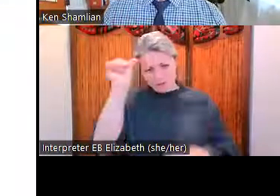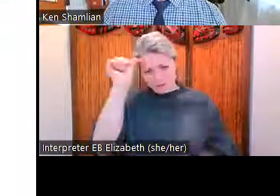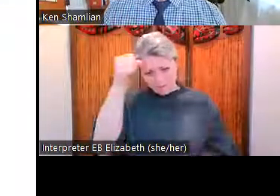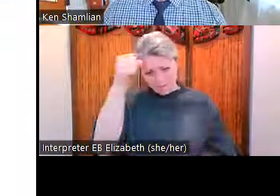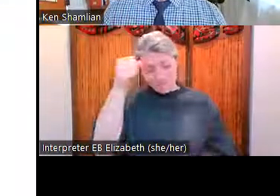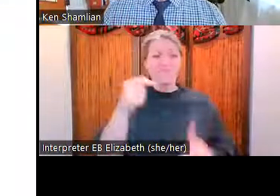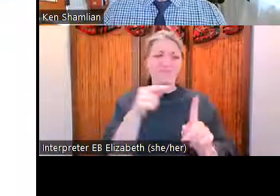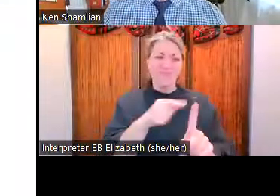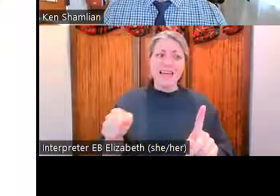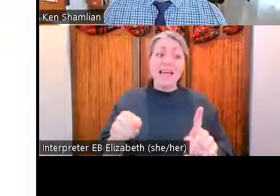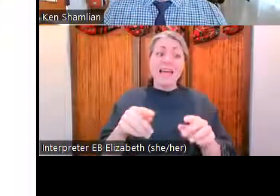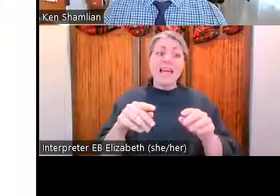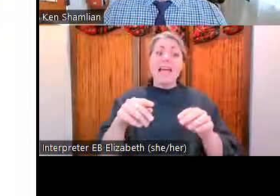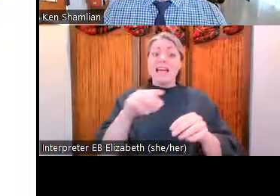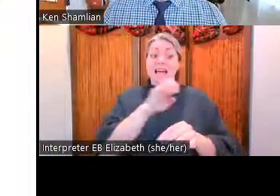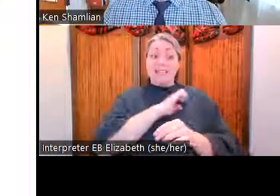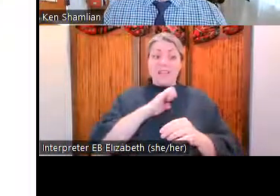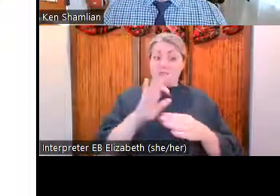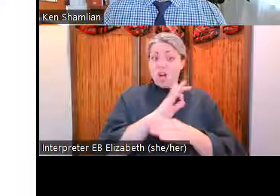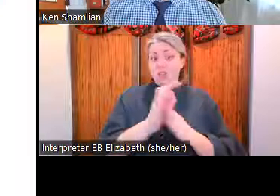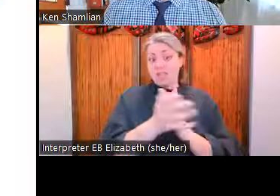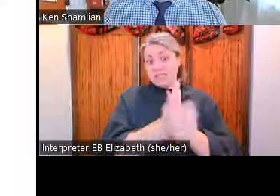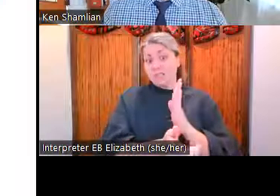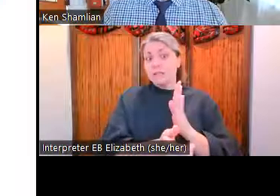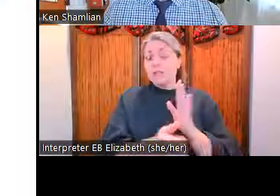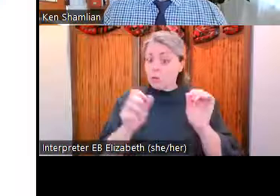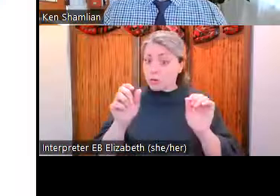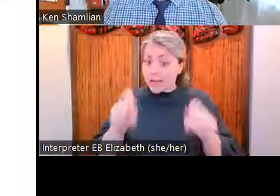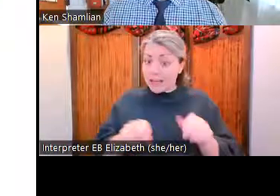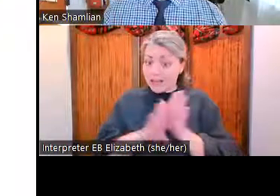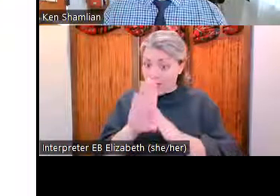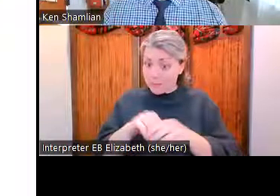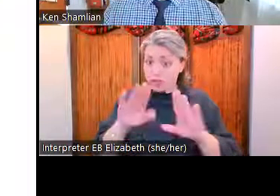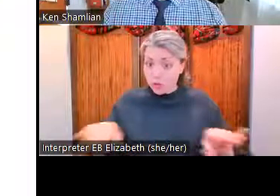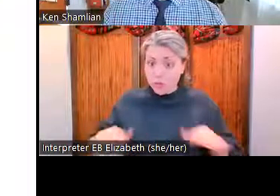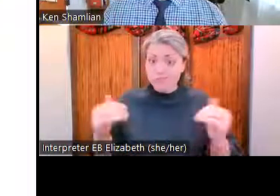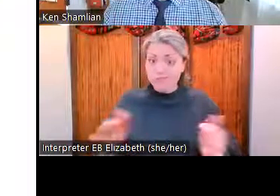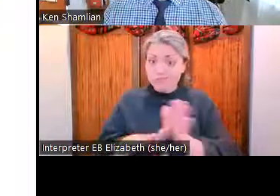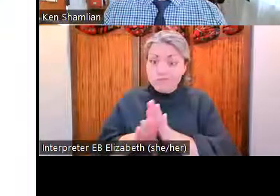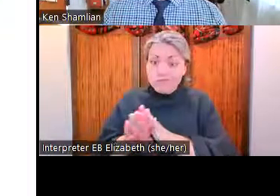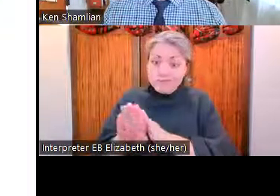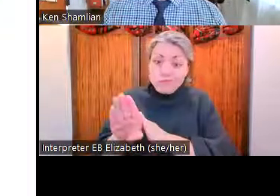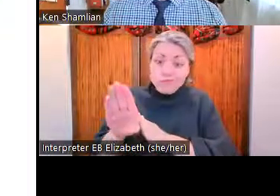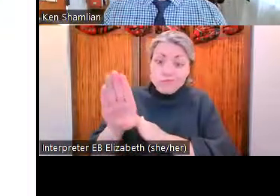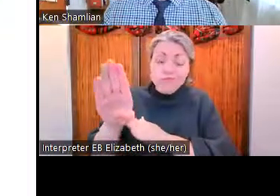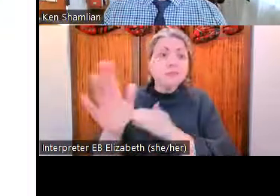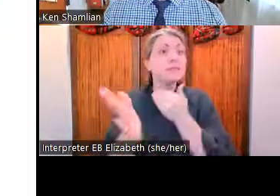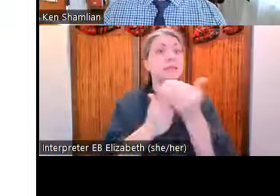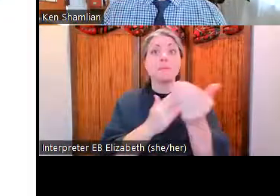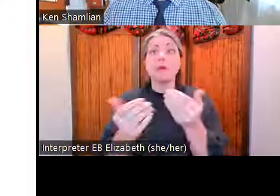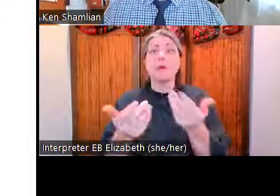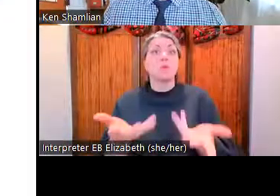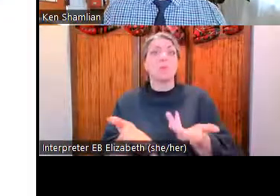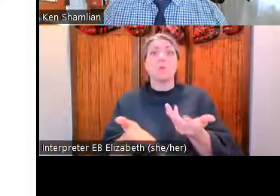executive function skills are really that. They are skills that can be developed. And that can be true whether you have executive function